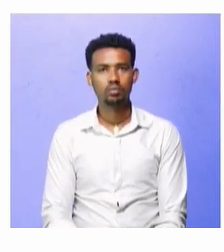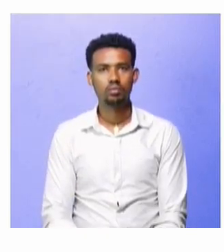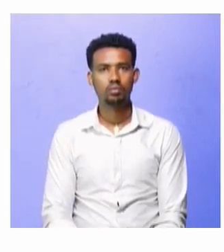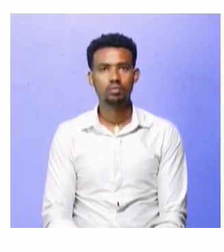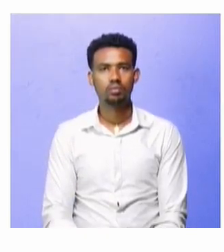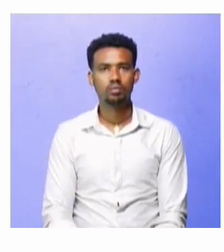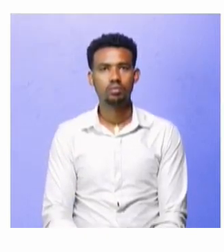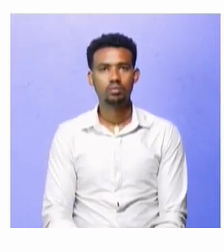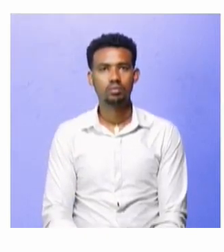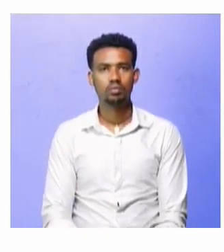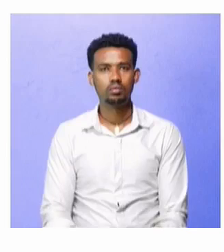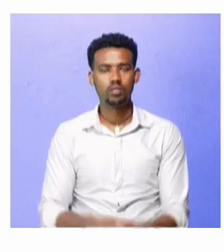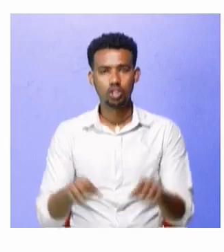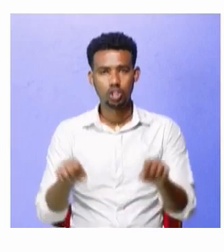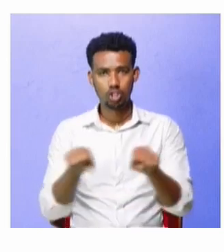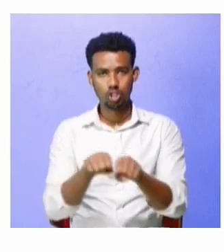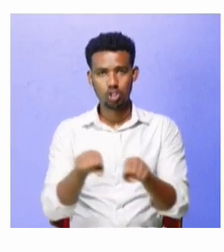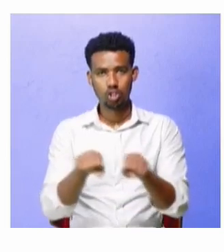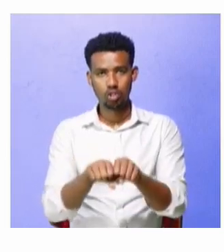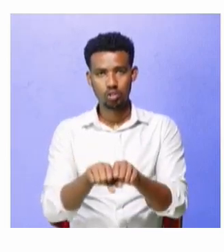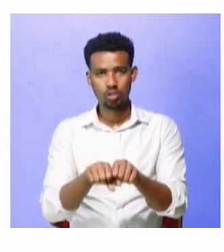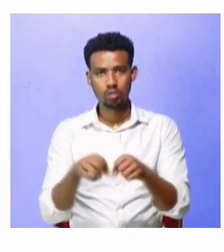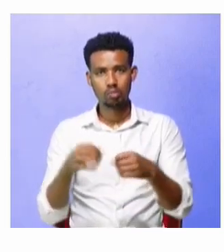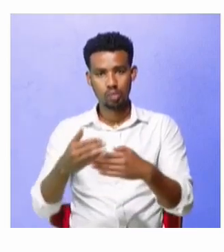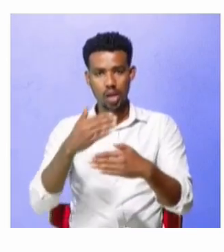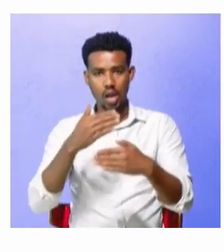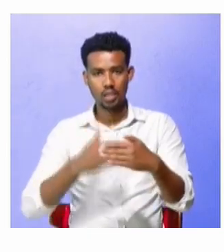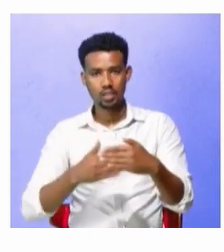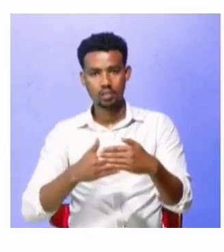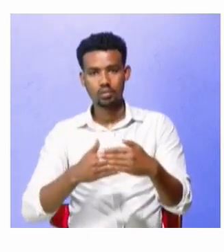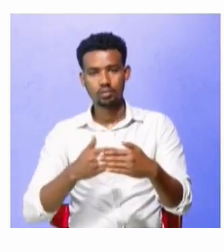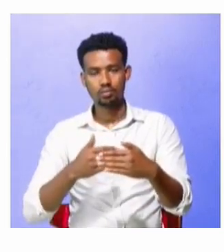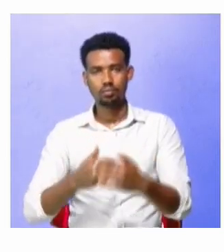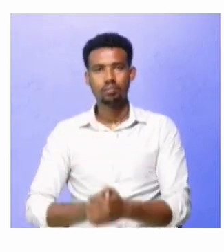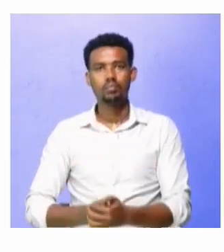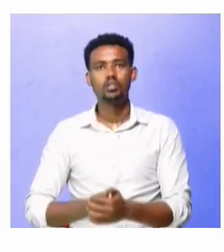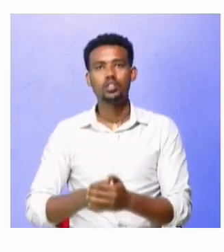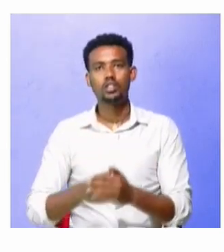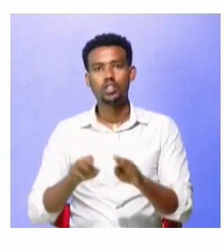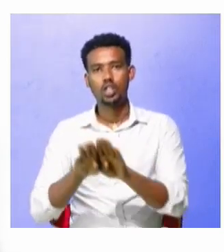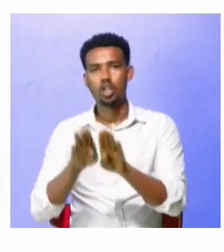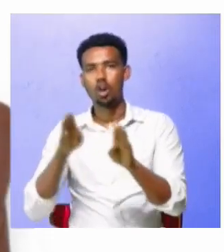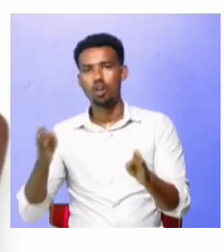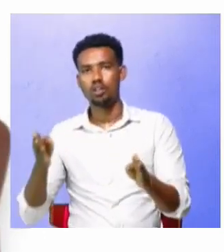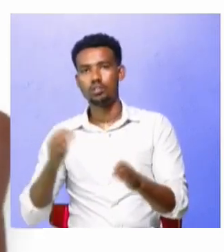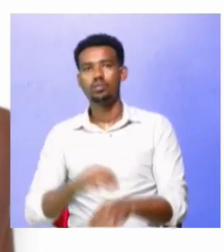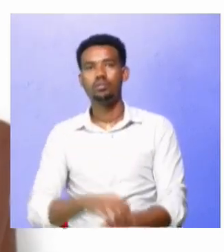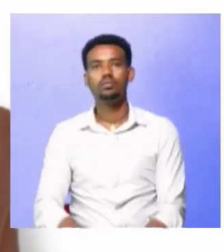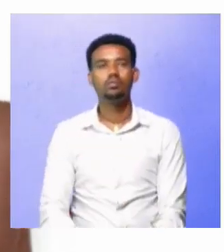shoes behind the door.